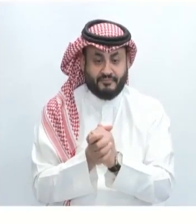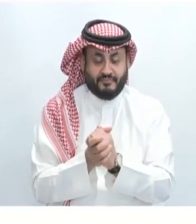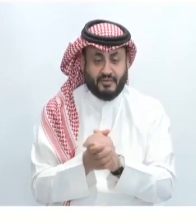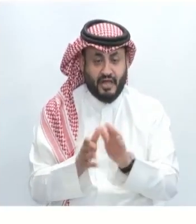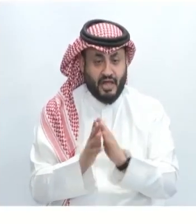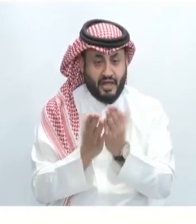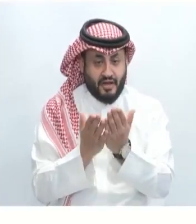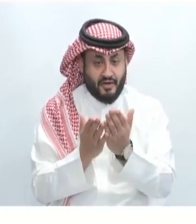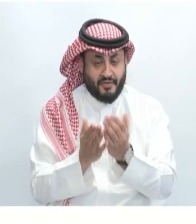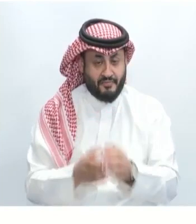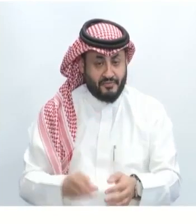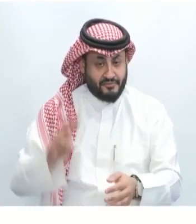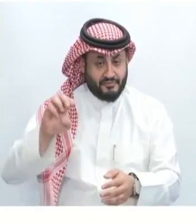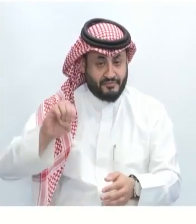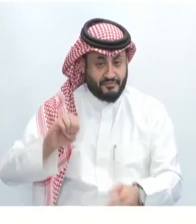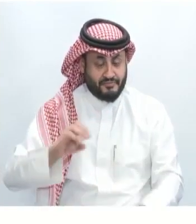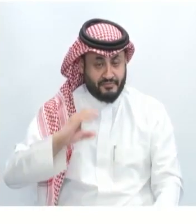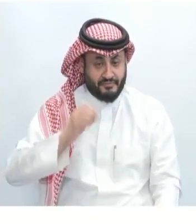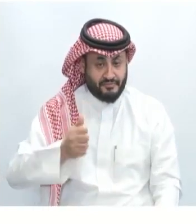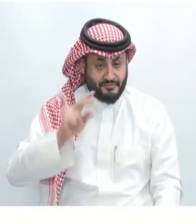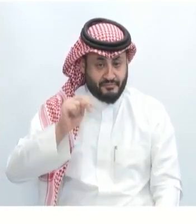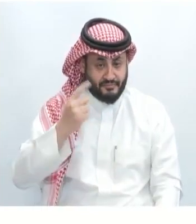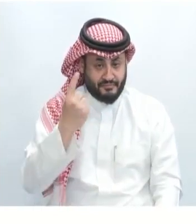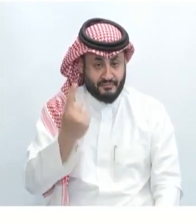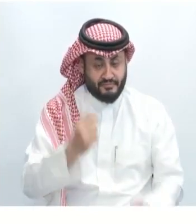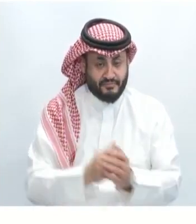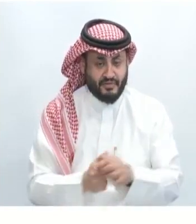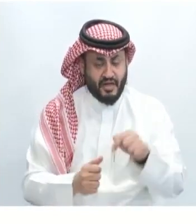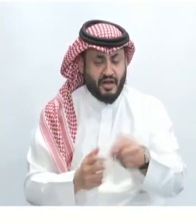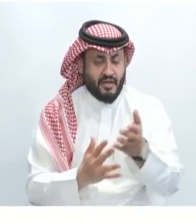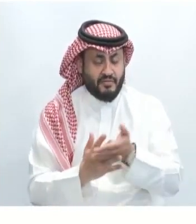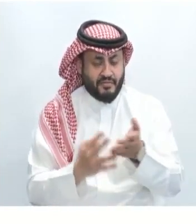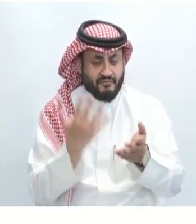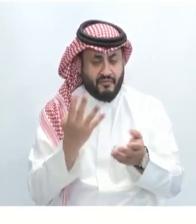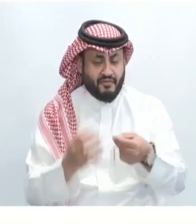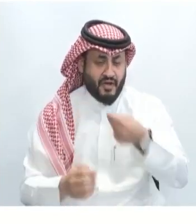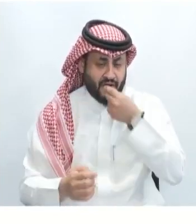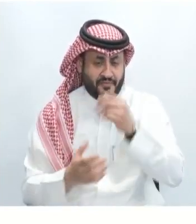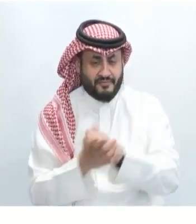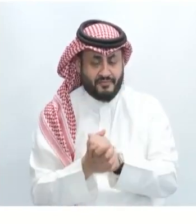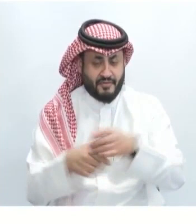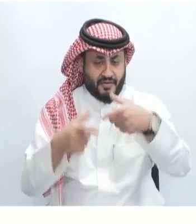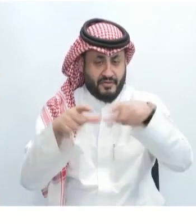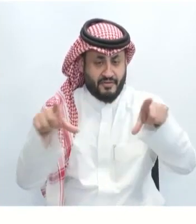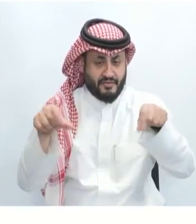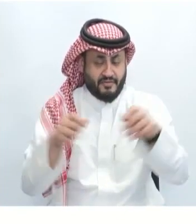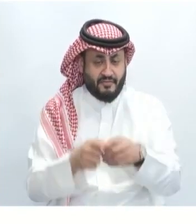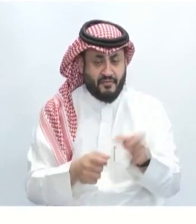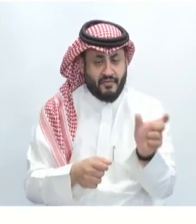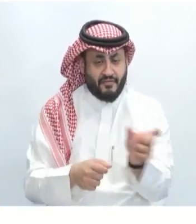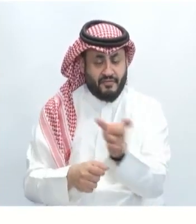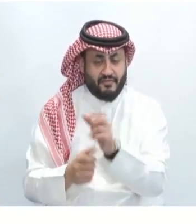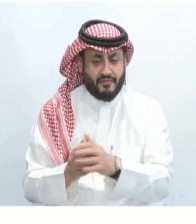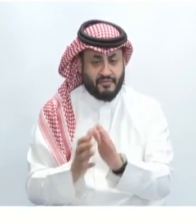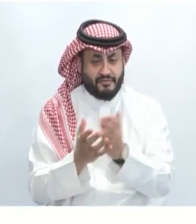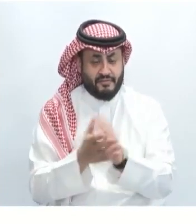textbook is week 1 and today inshallah we will cover unit 4, food. The lesson is words on